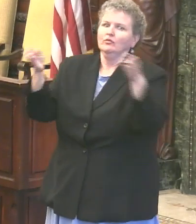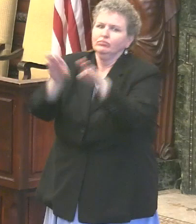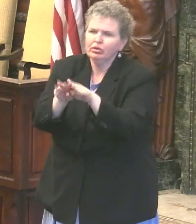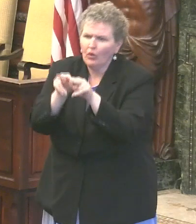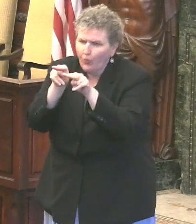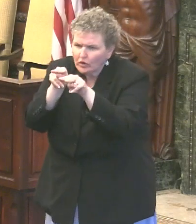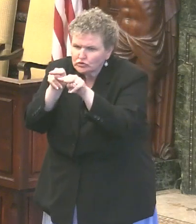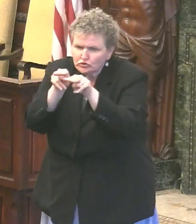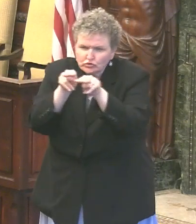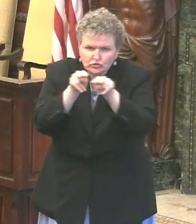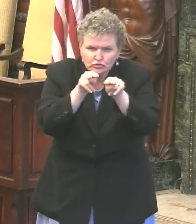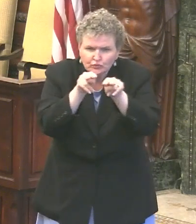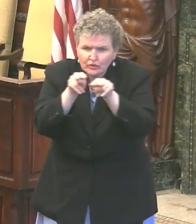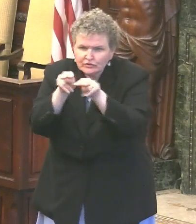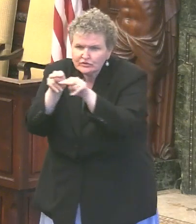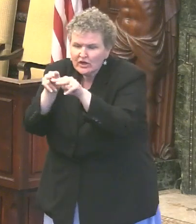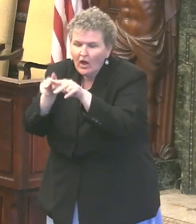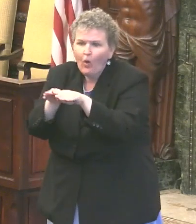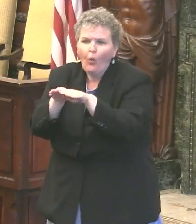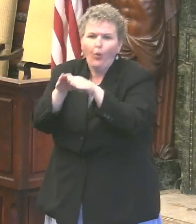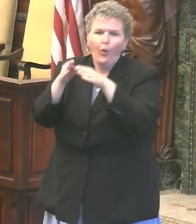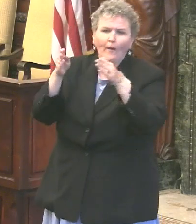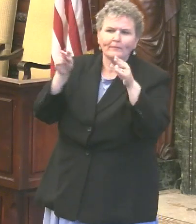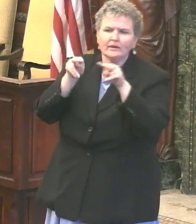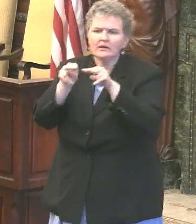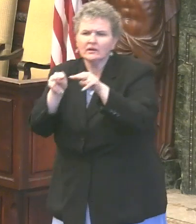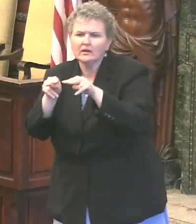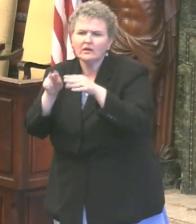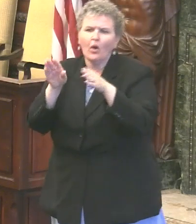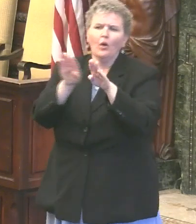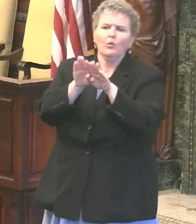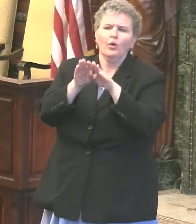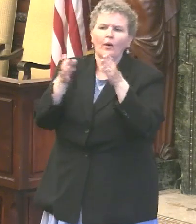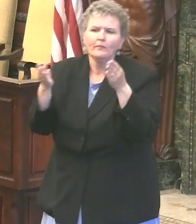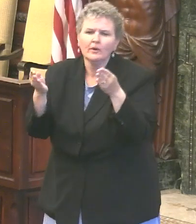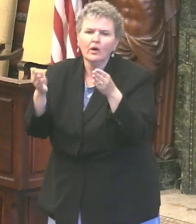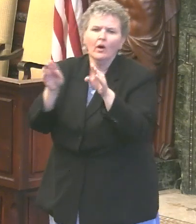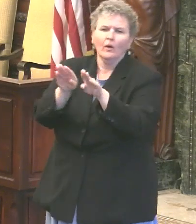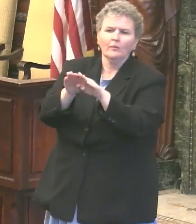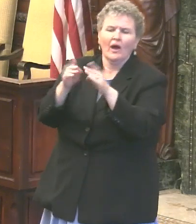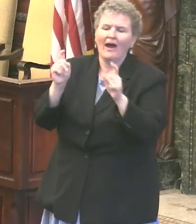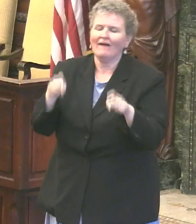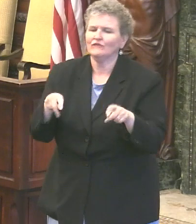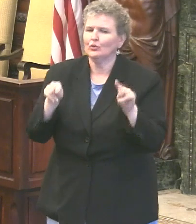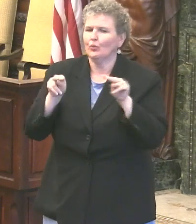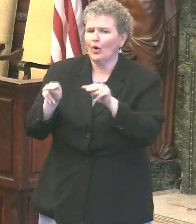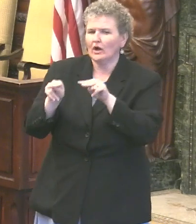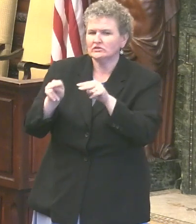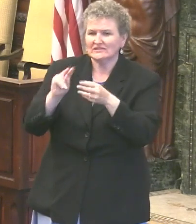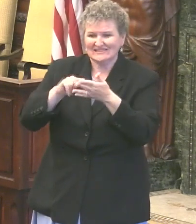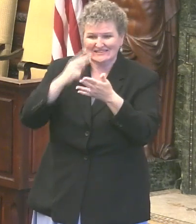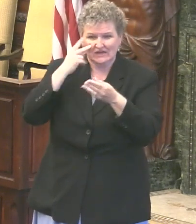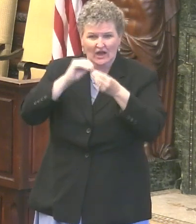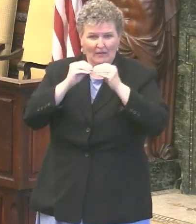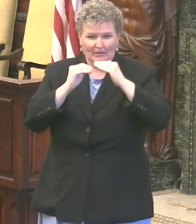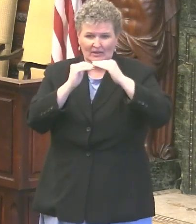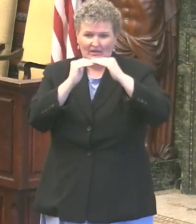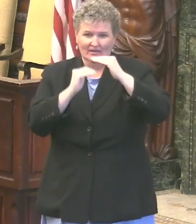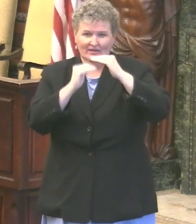to resume is allowing activity to start, the viral activity to start again. If the case rates are stable, we'll stay about where we are as far as